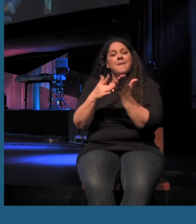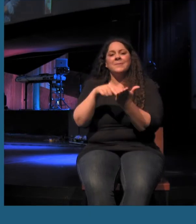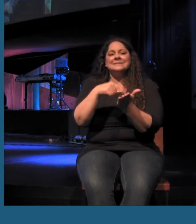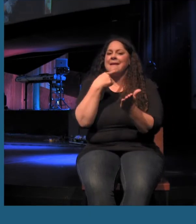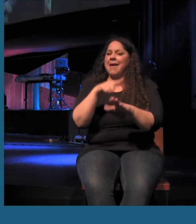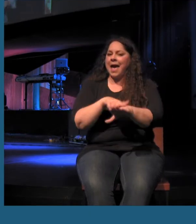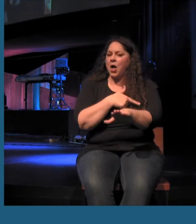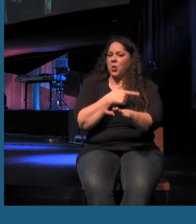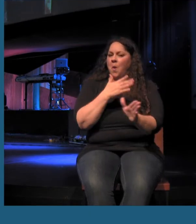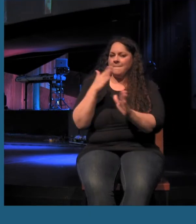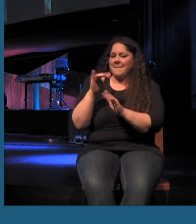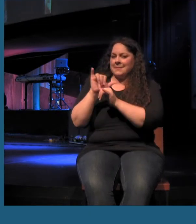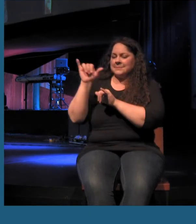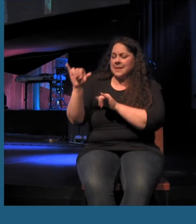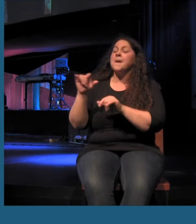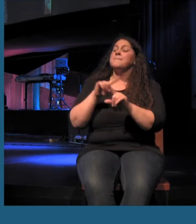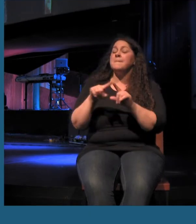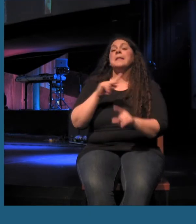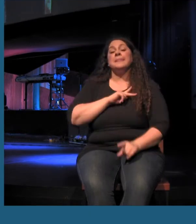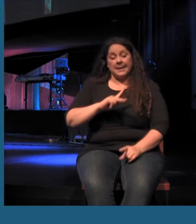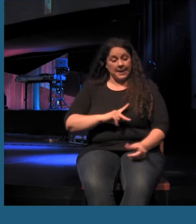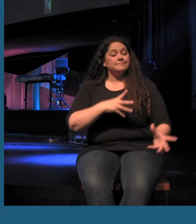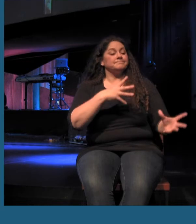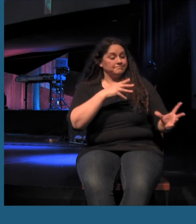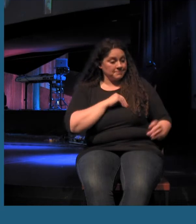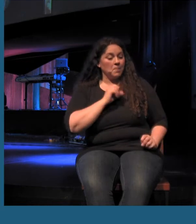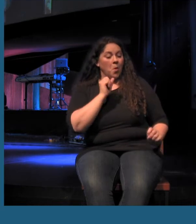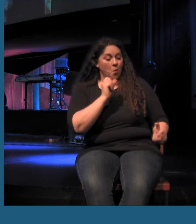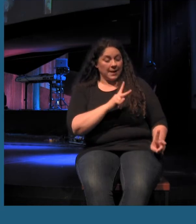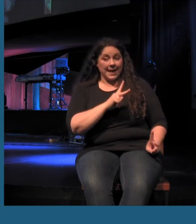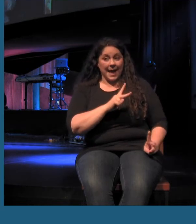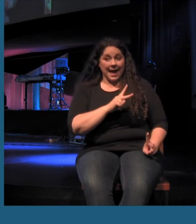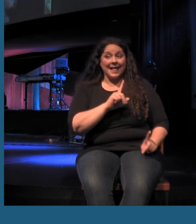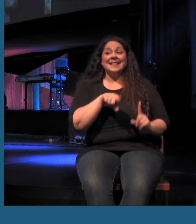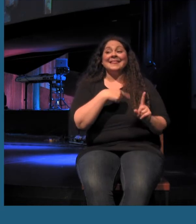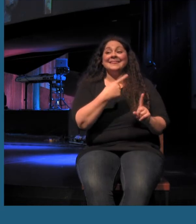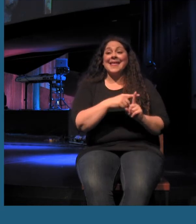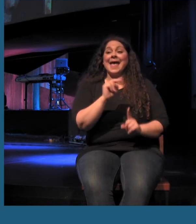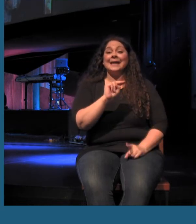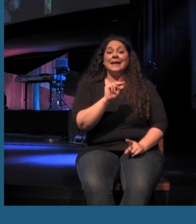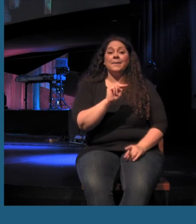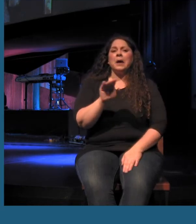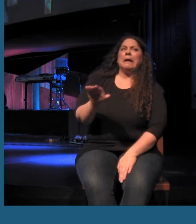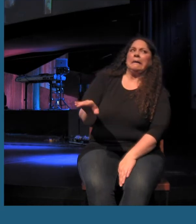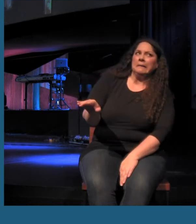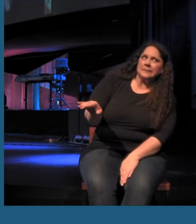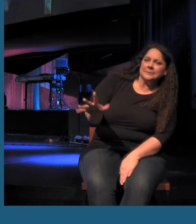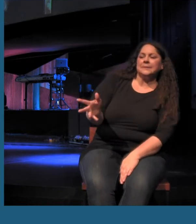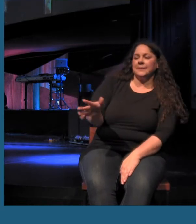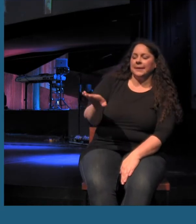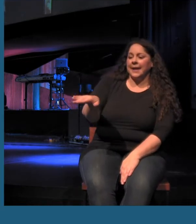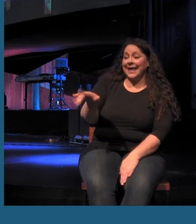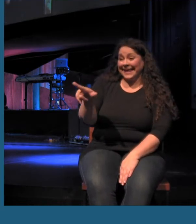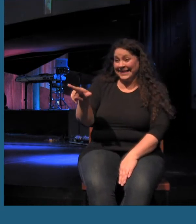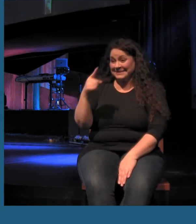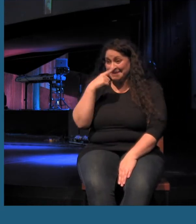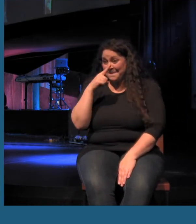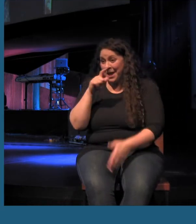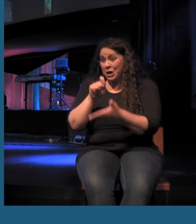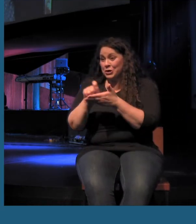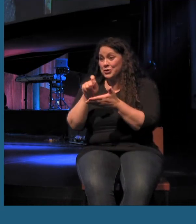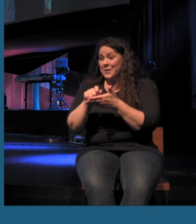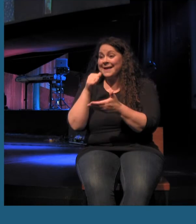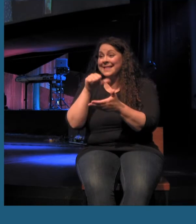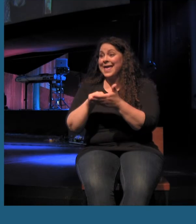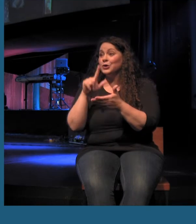and the king's like, "Okay." And Nehemiah said, "And Can you write letters to all of the